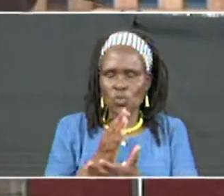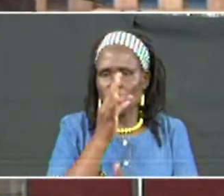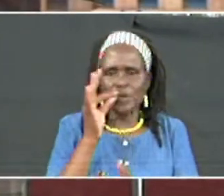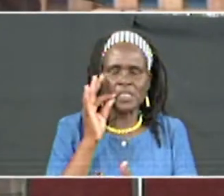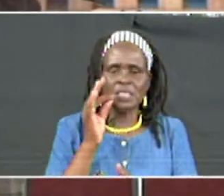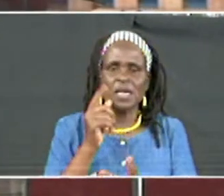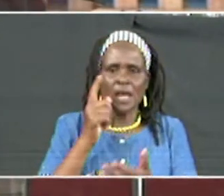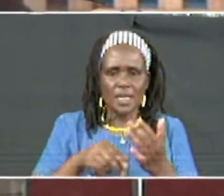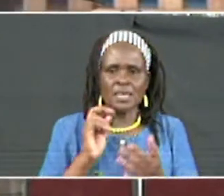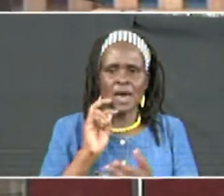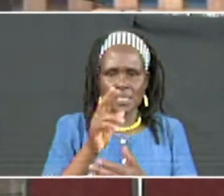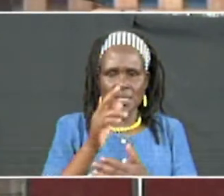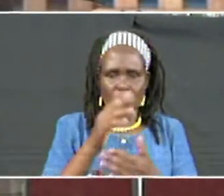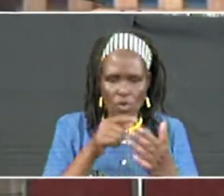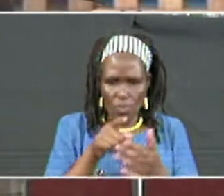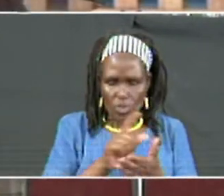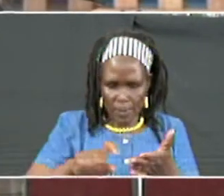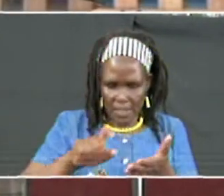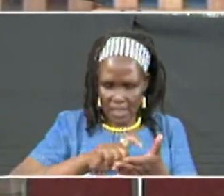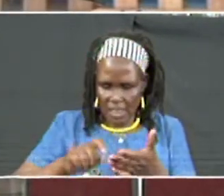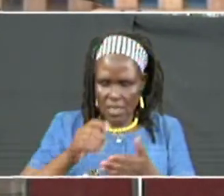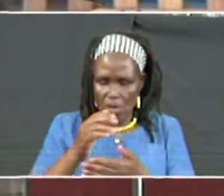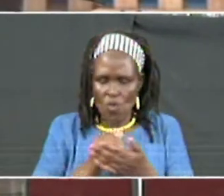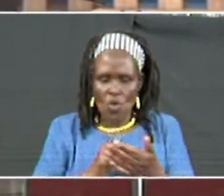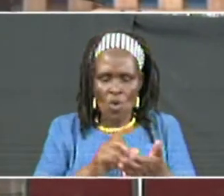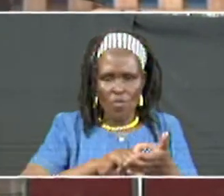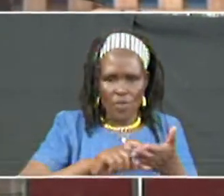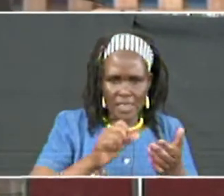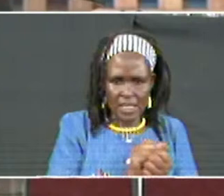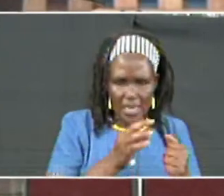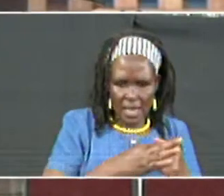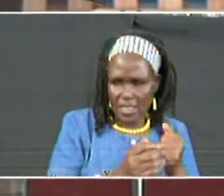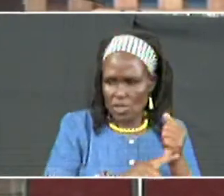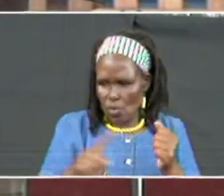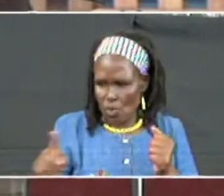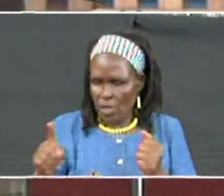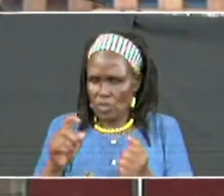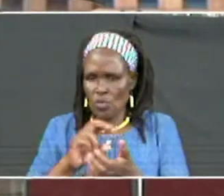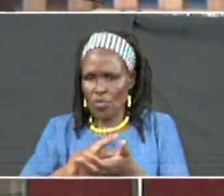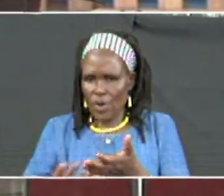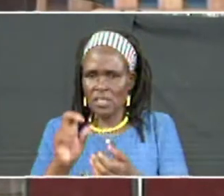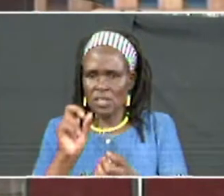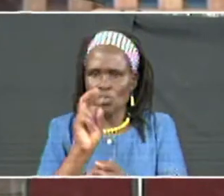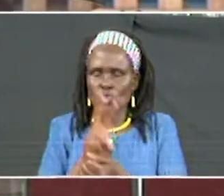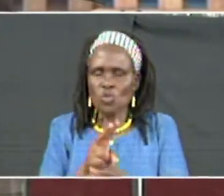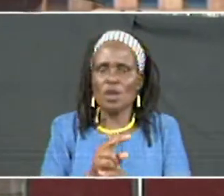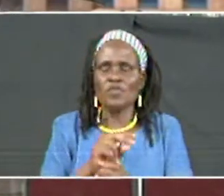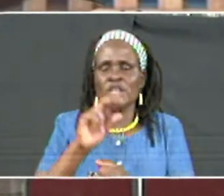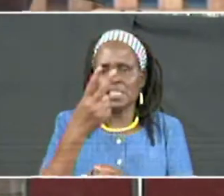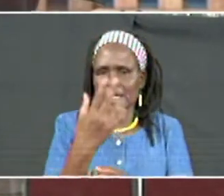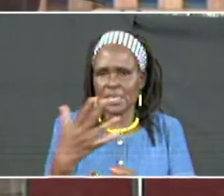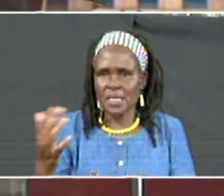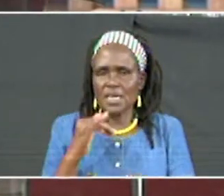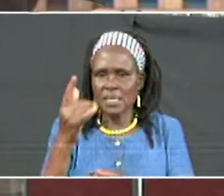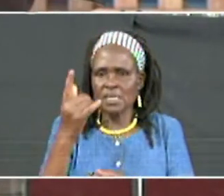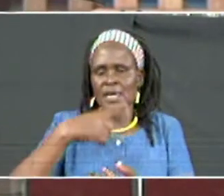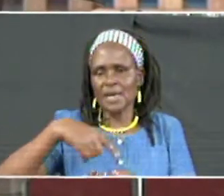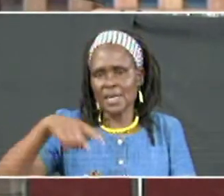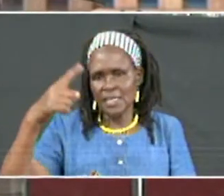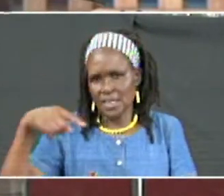from those passages from verse 8 going on all the way to verse 12, the second thing is righteousness